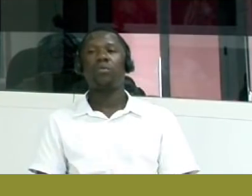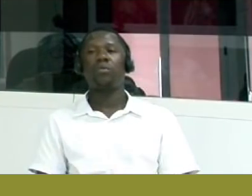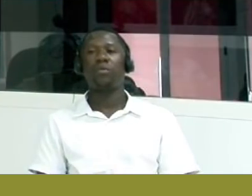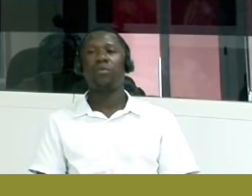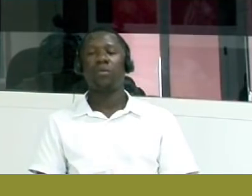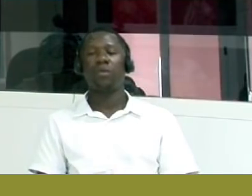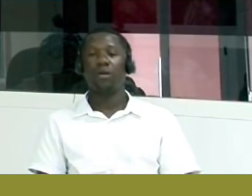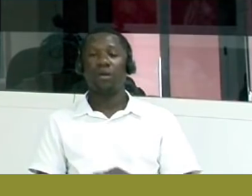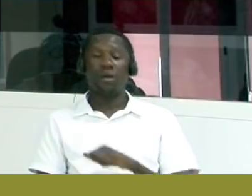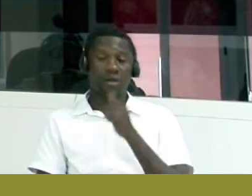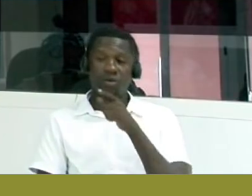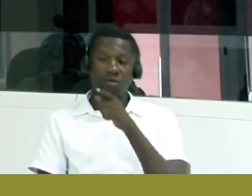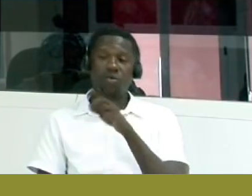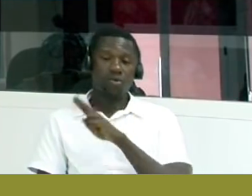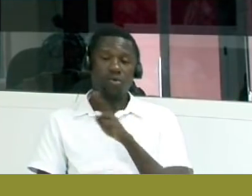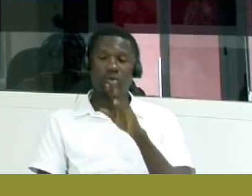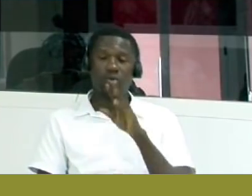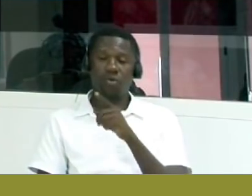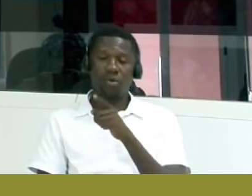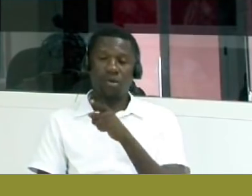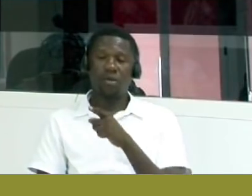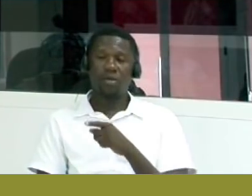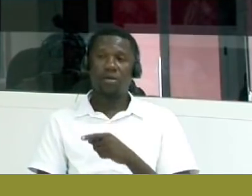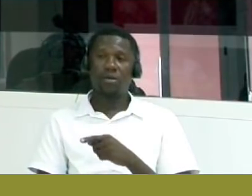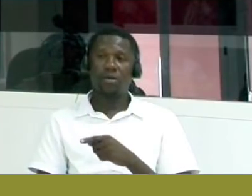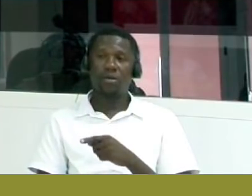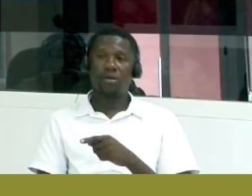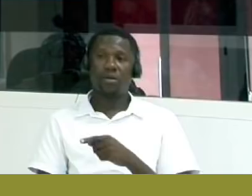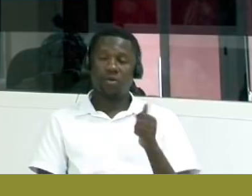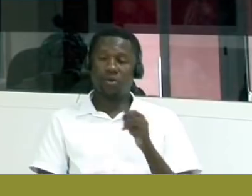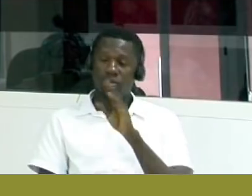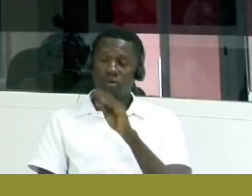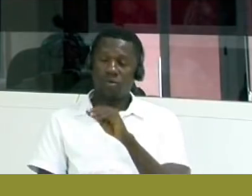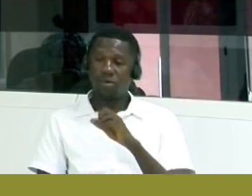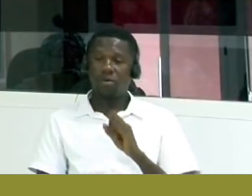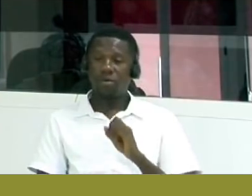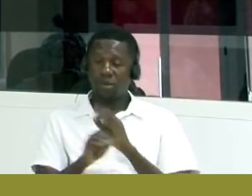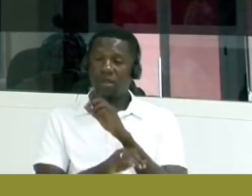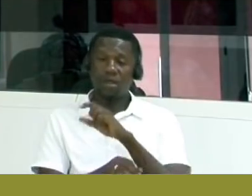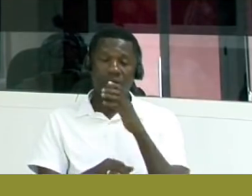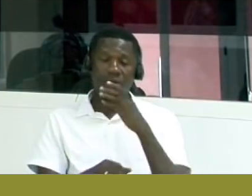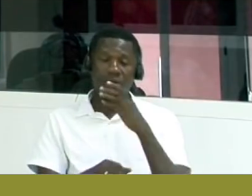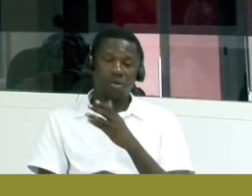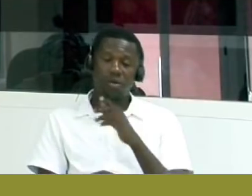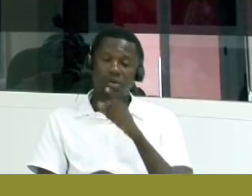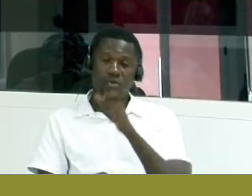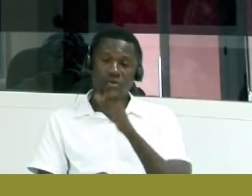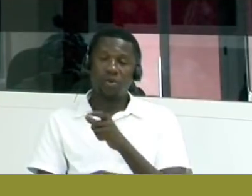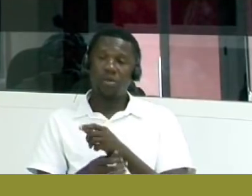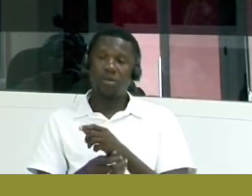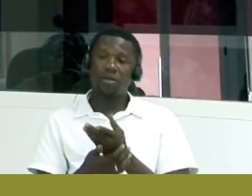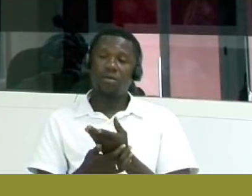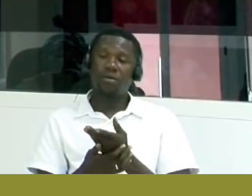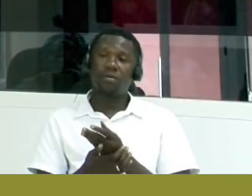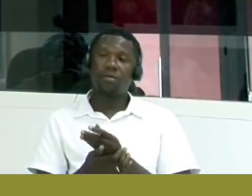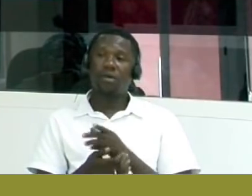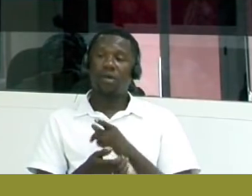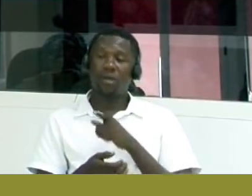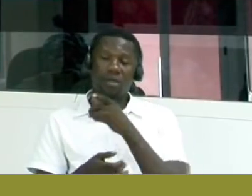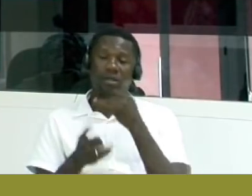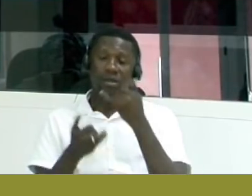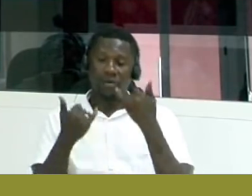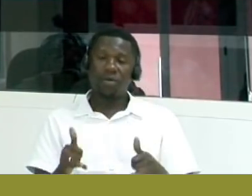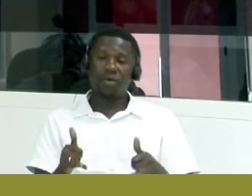And you did not do it? I did not do that. You did not order anybody to do it? No, I did not. And that is a